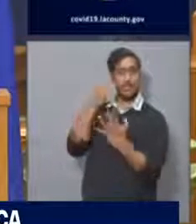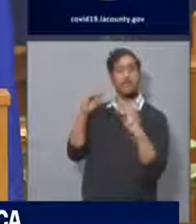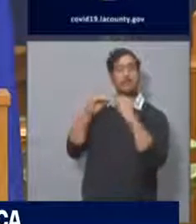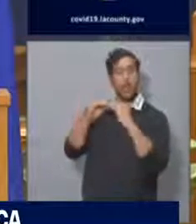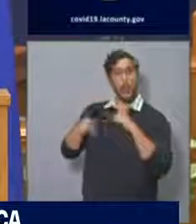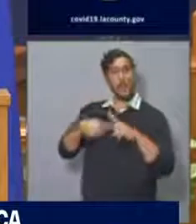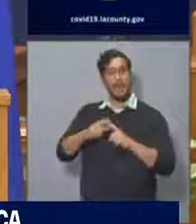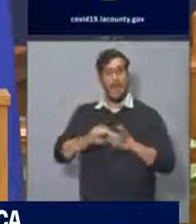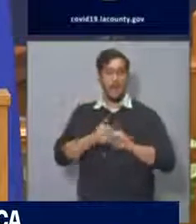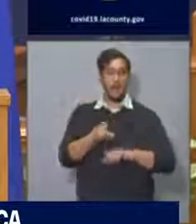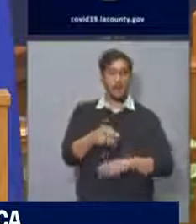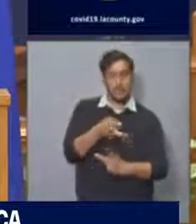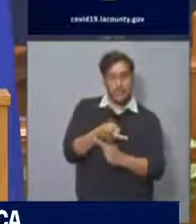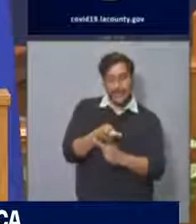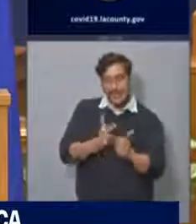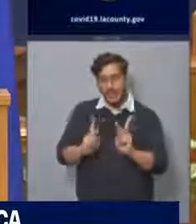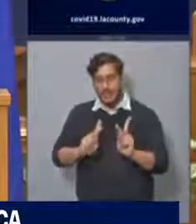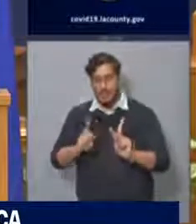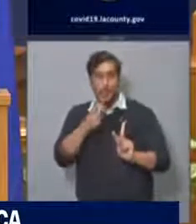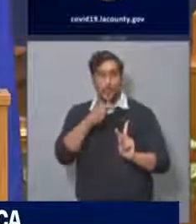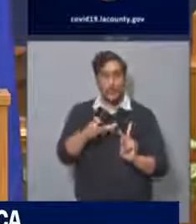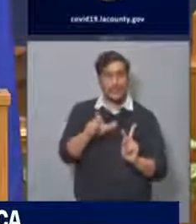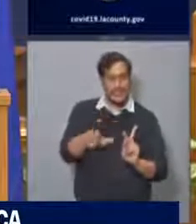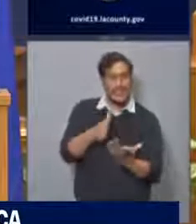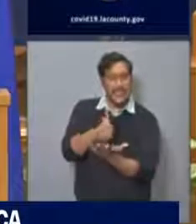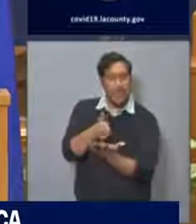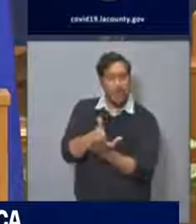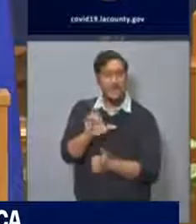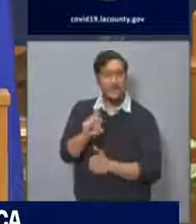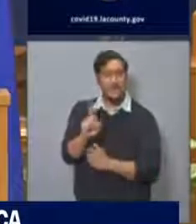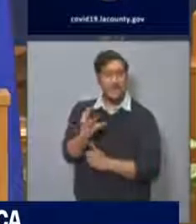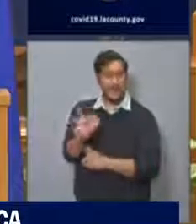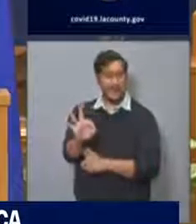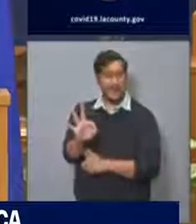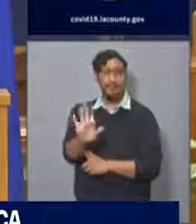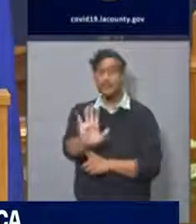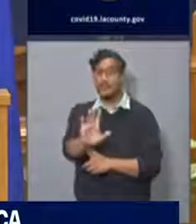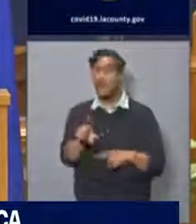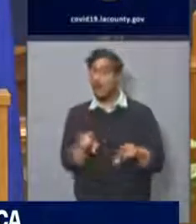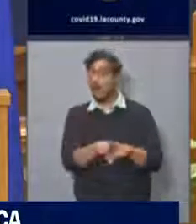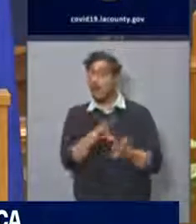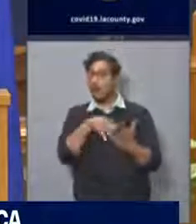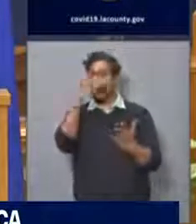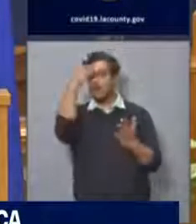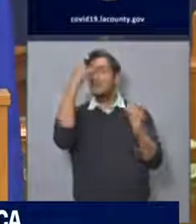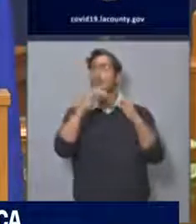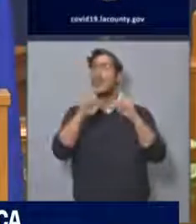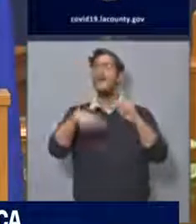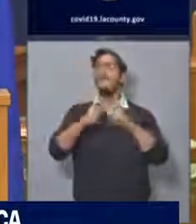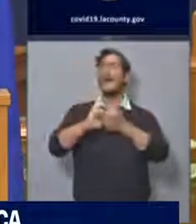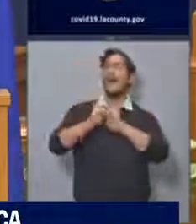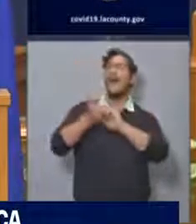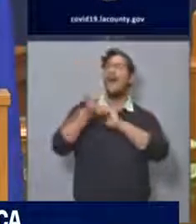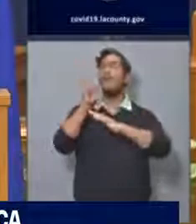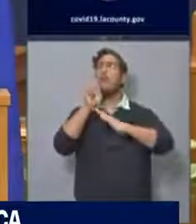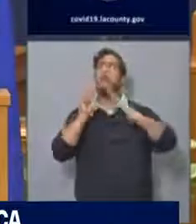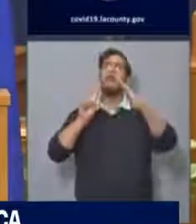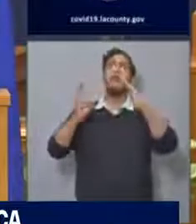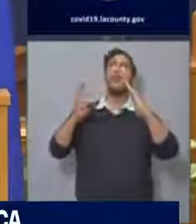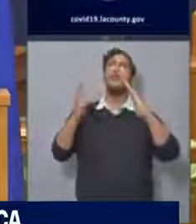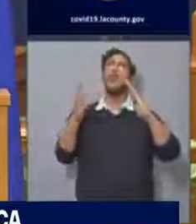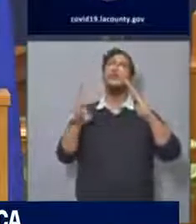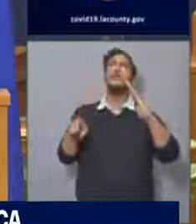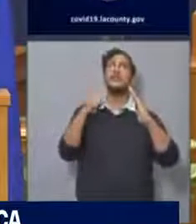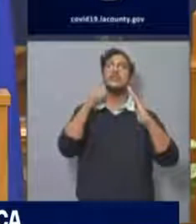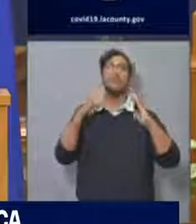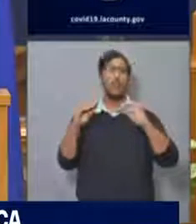caring for people who are sick with COVID-19 in our hospitals. We've also learned about how to predict what we think might be the need